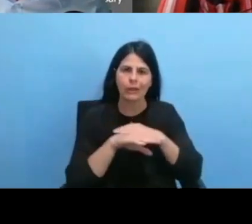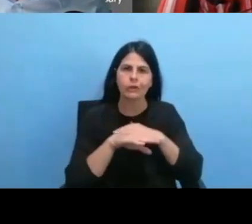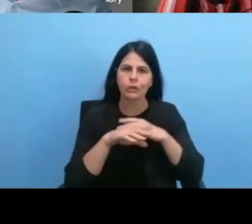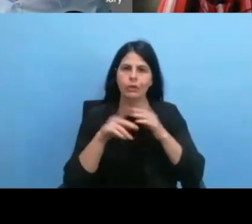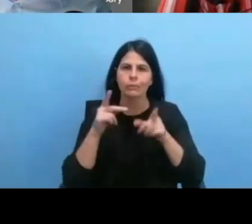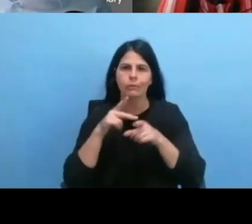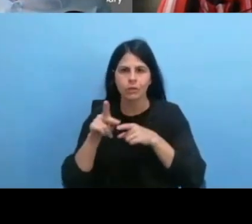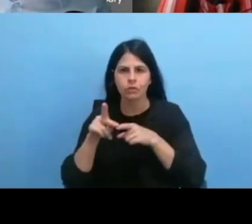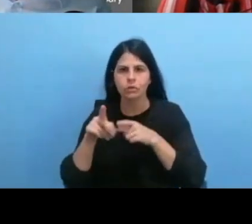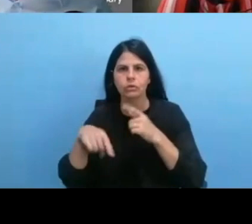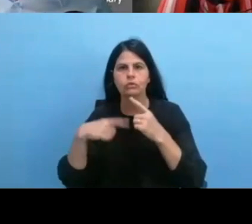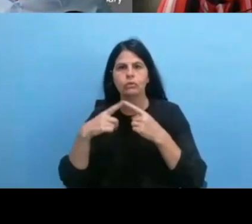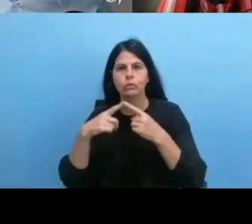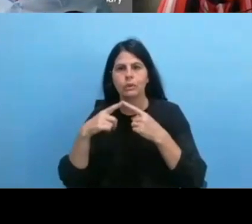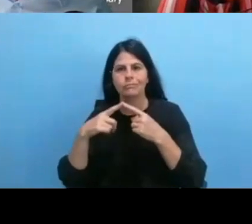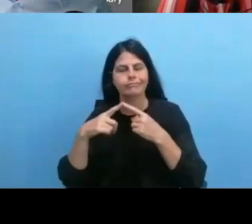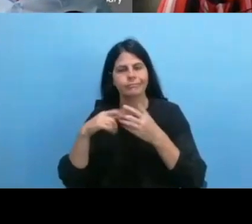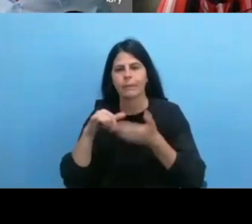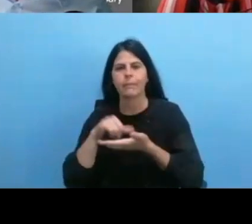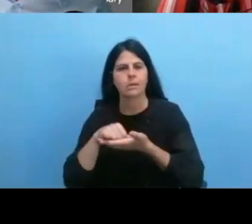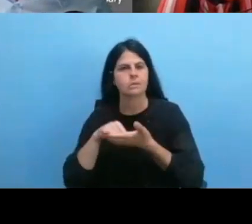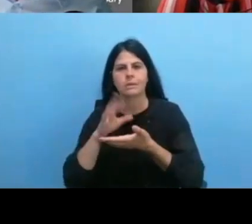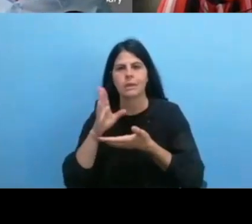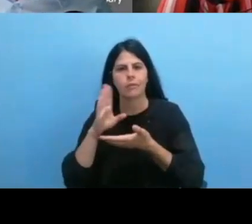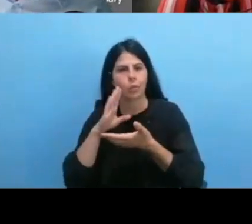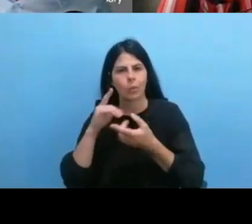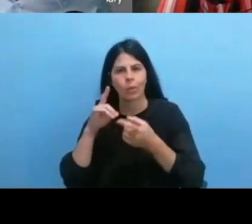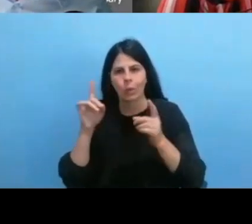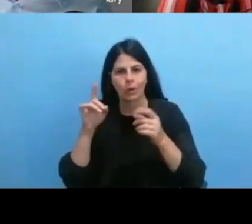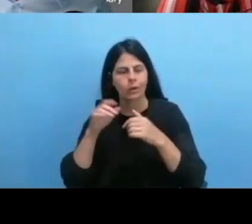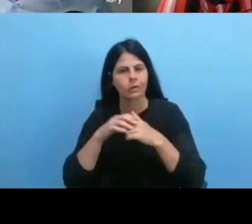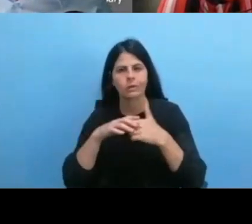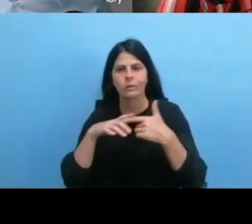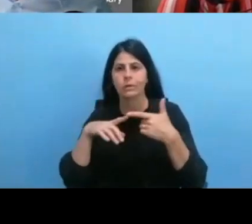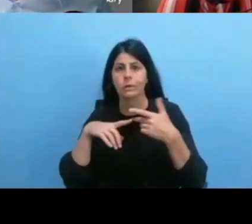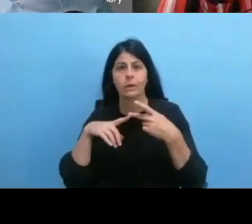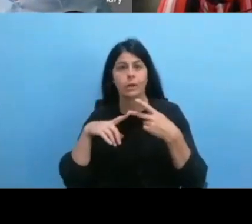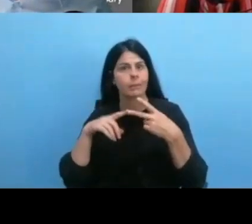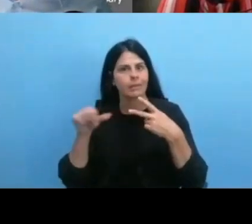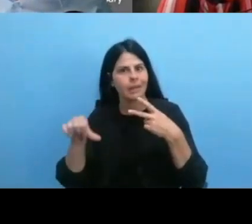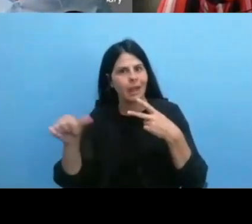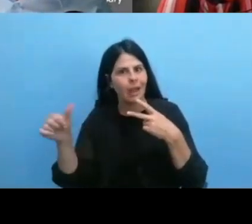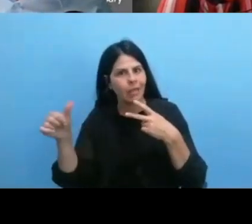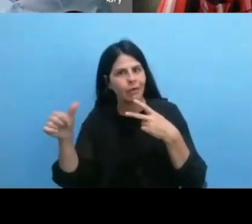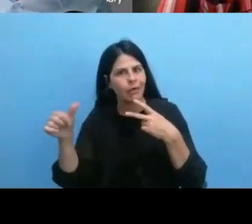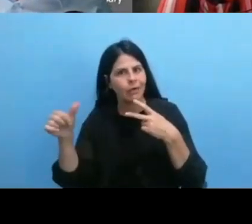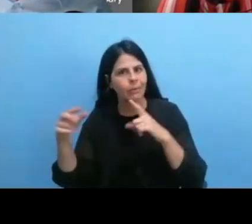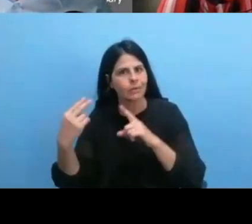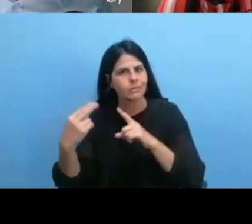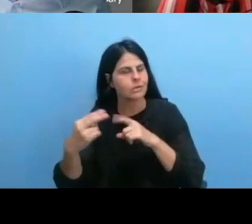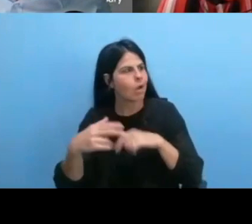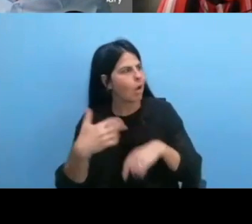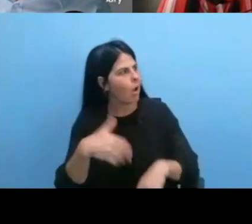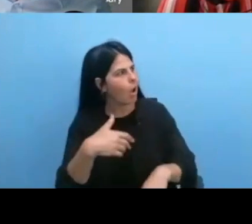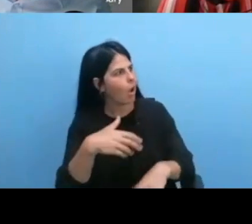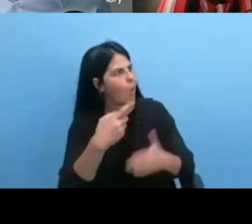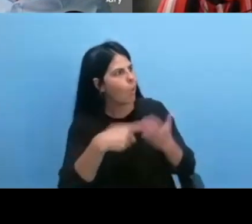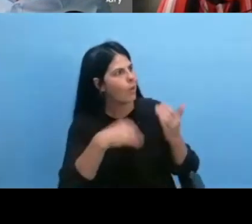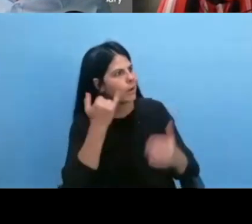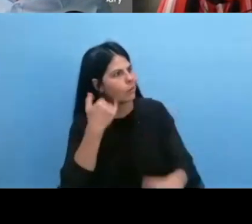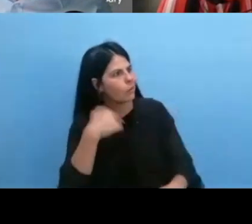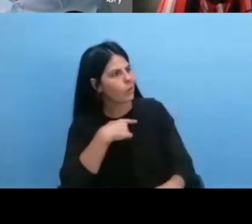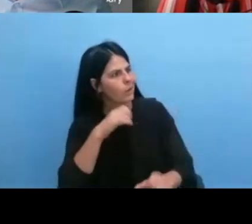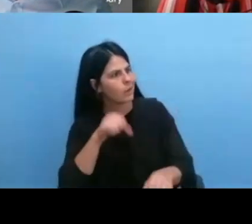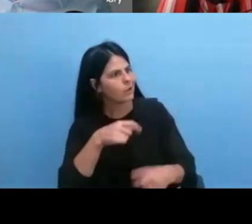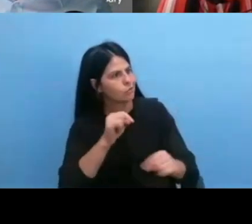is impossible, it'll never work. And the other is like, wow, what if we could train a blind